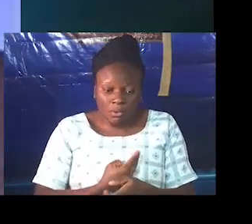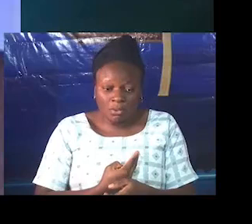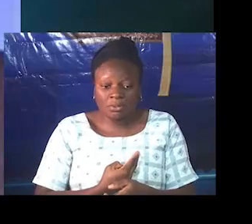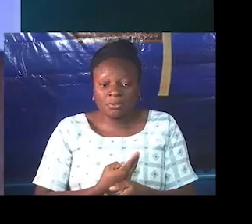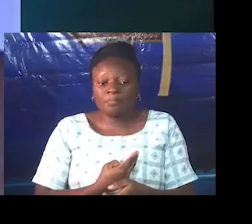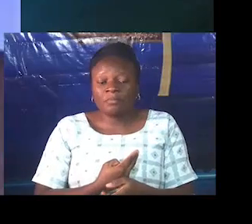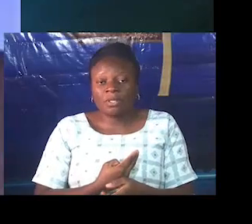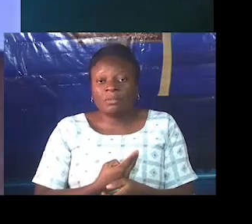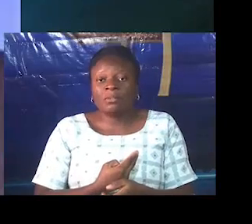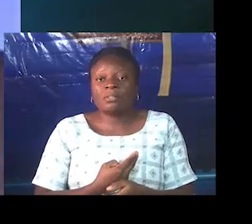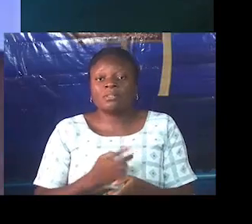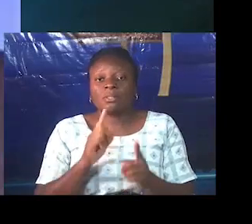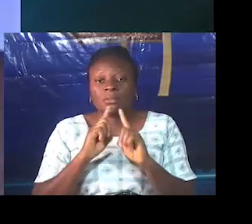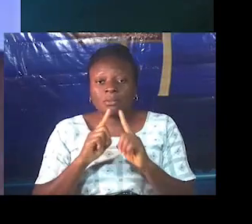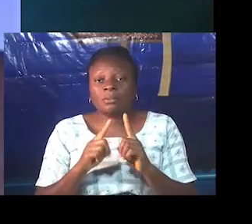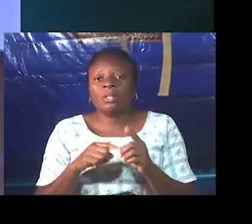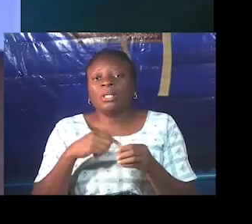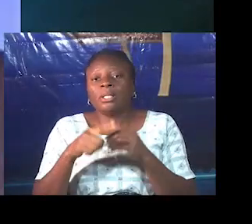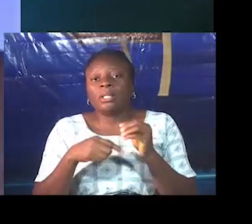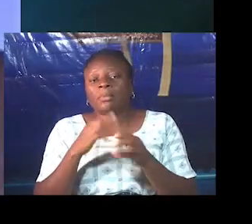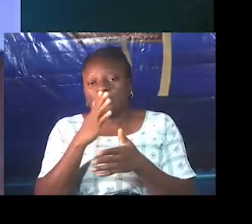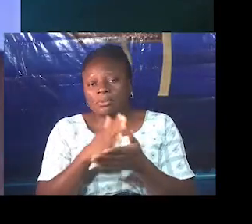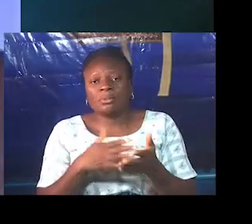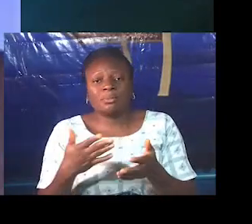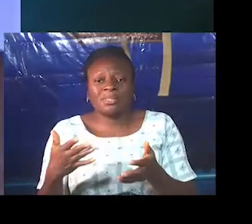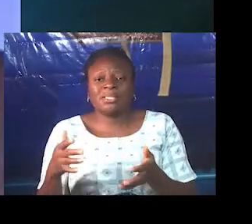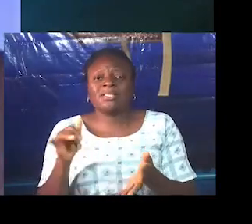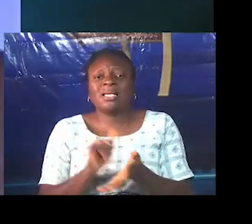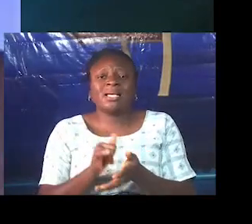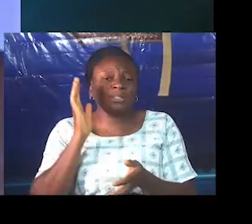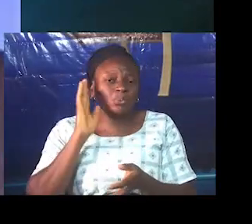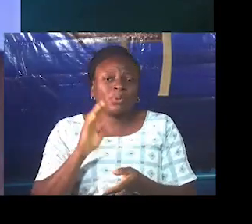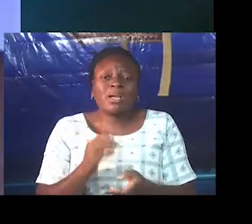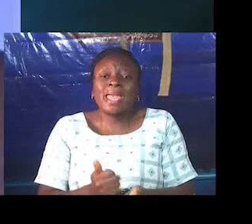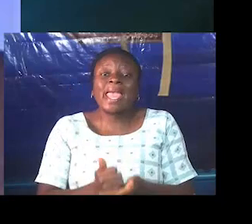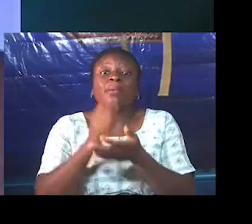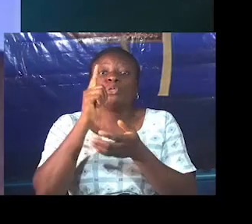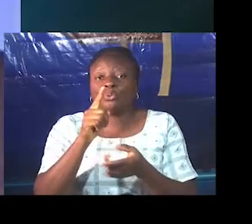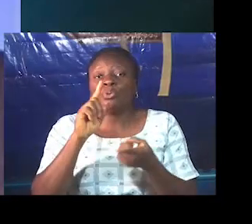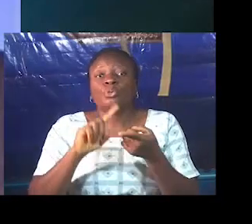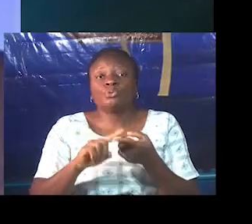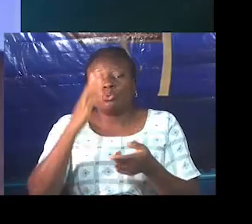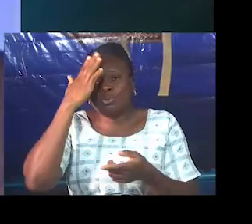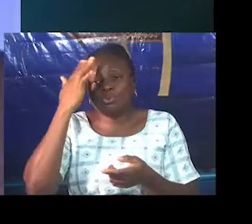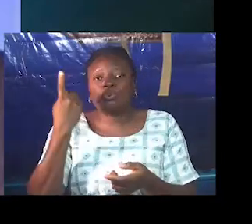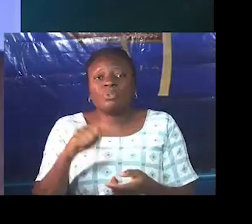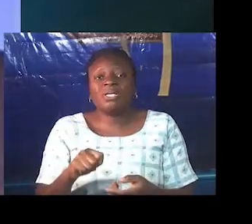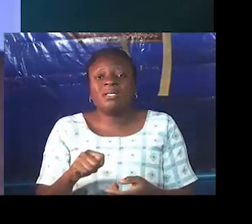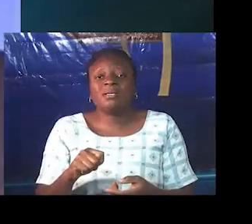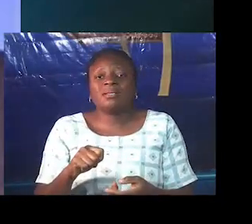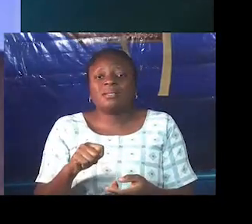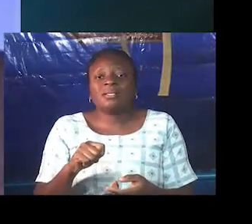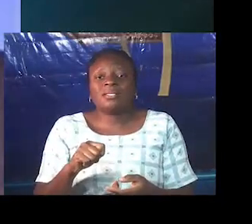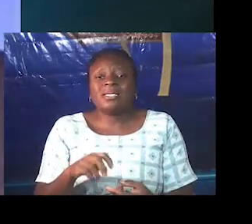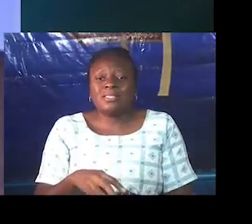specific in knowing the will of God right now. Now, before I return to take some examples, I'd